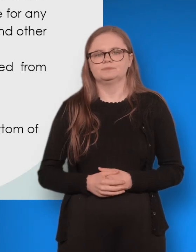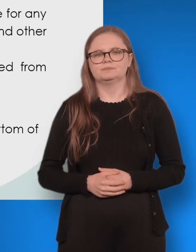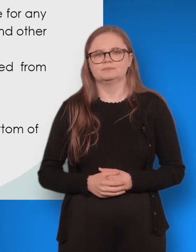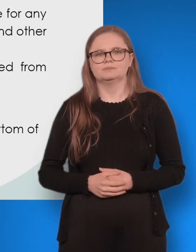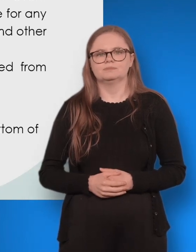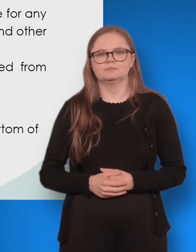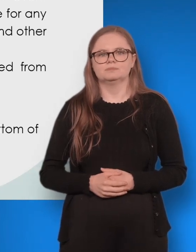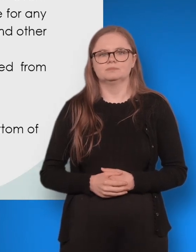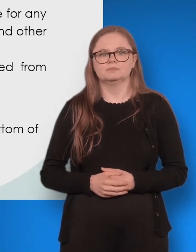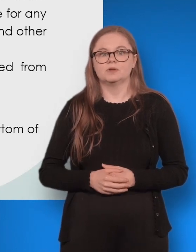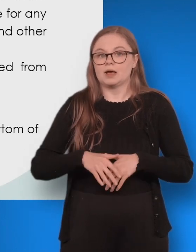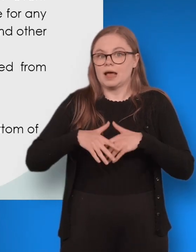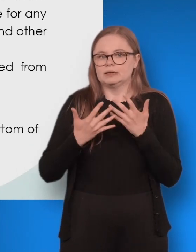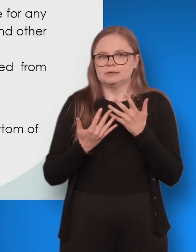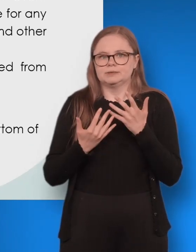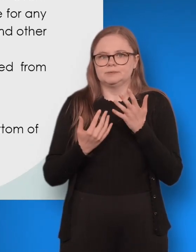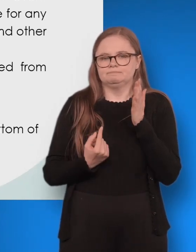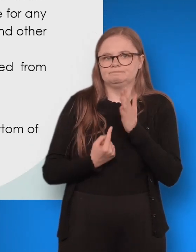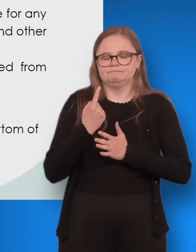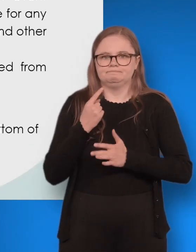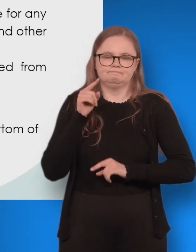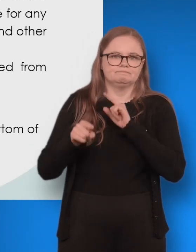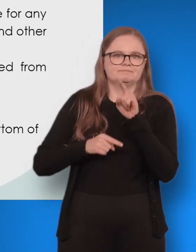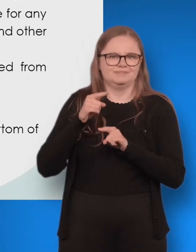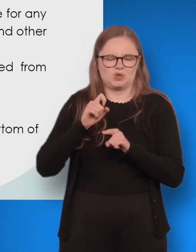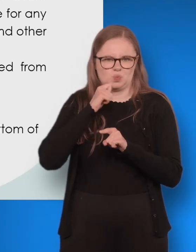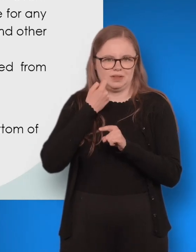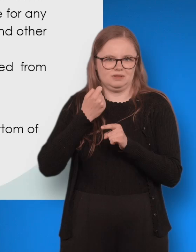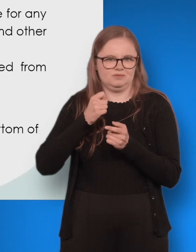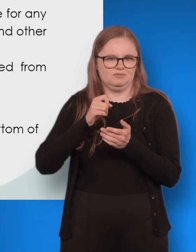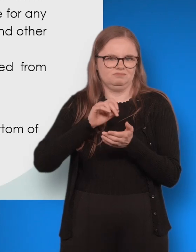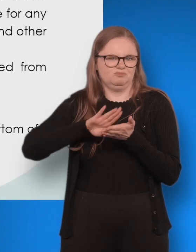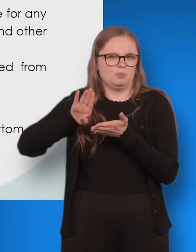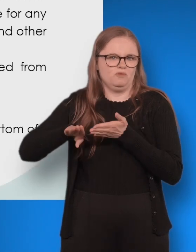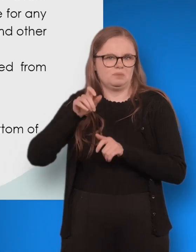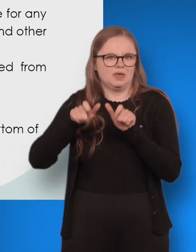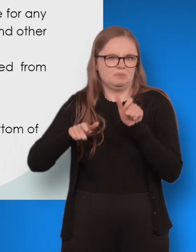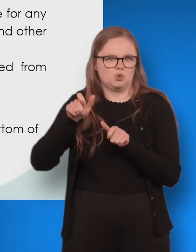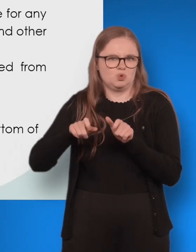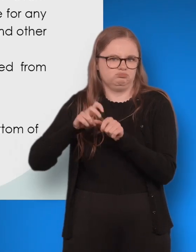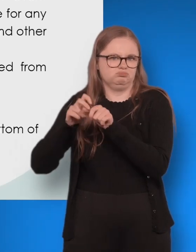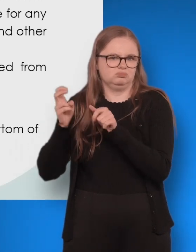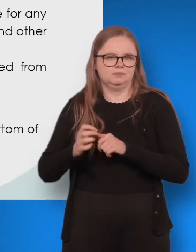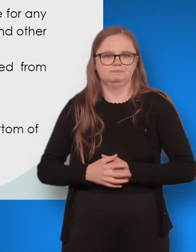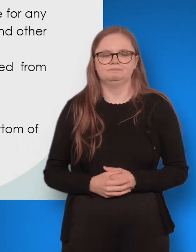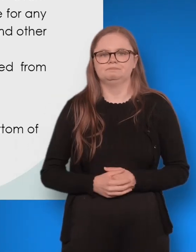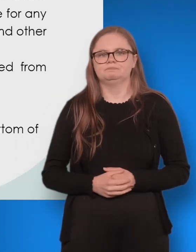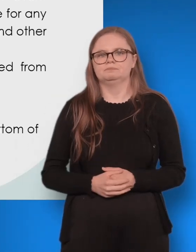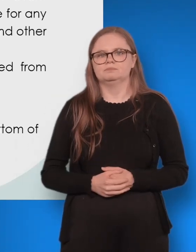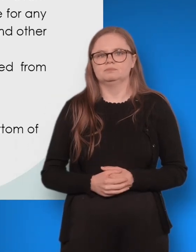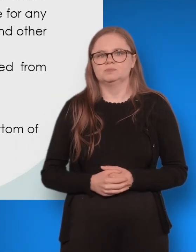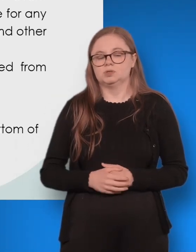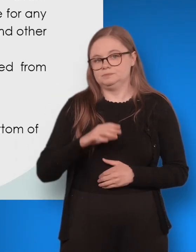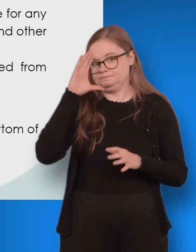and should anything go awry with that, obviously we'll expel people from this particular event. Just a quick